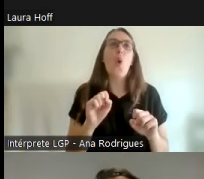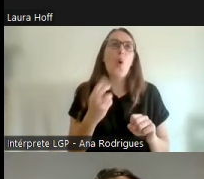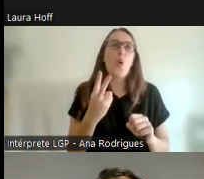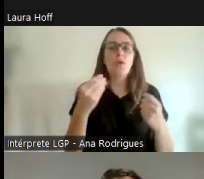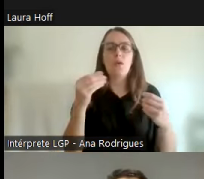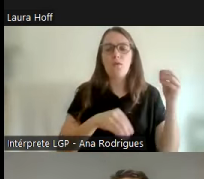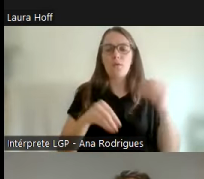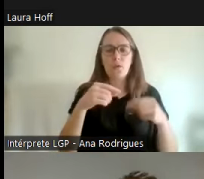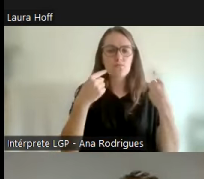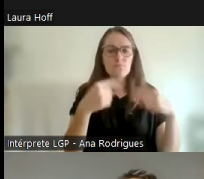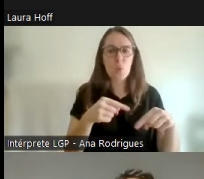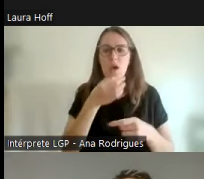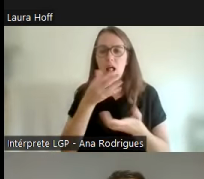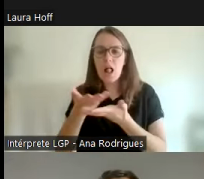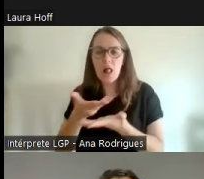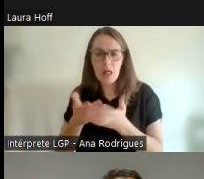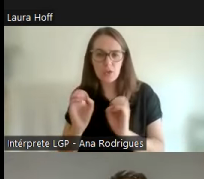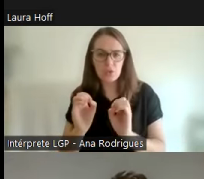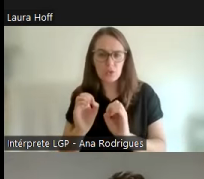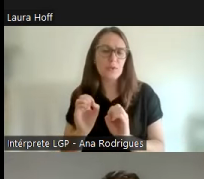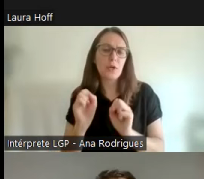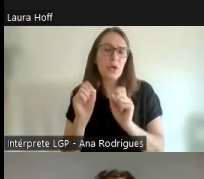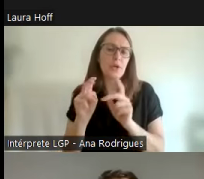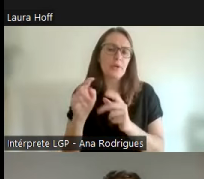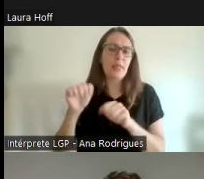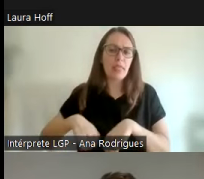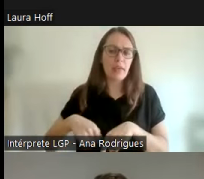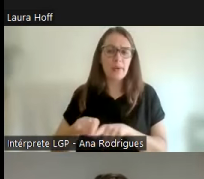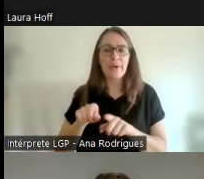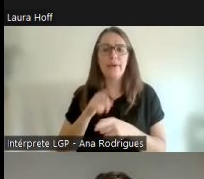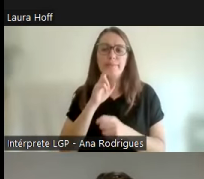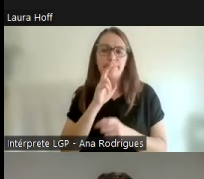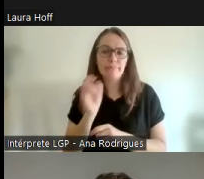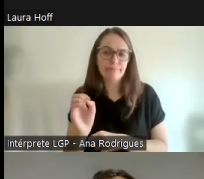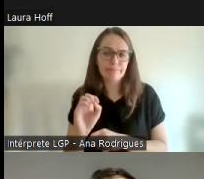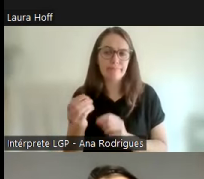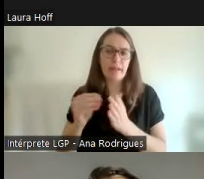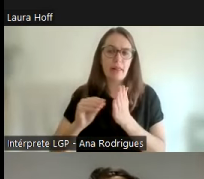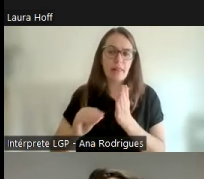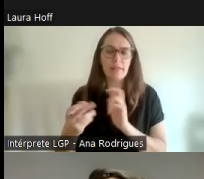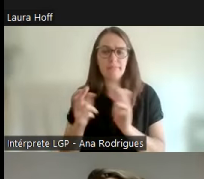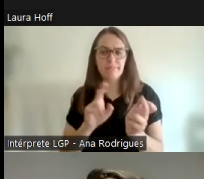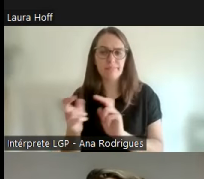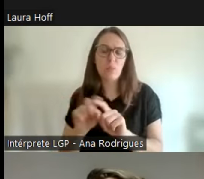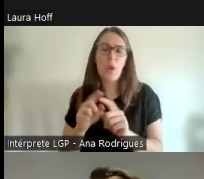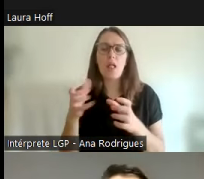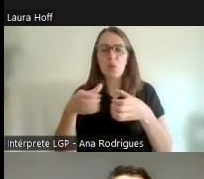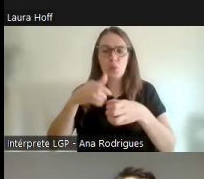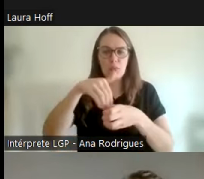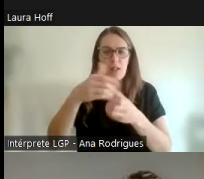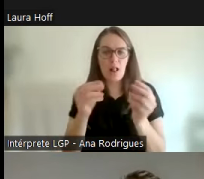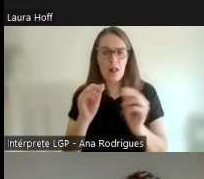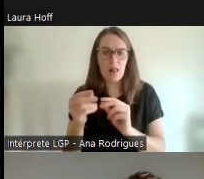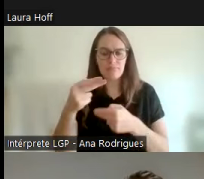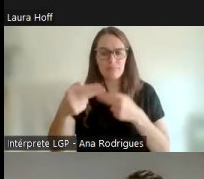of resistance, not committing, not answering, not writing into the WhatsApp group. Yeah, so I